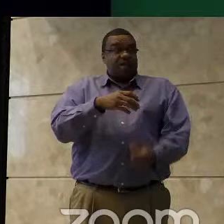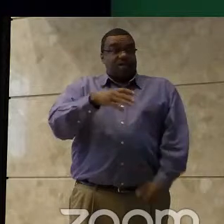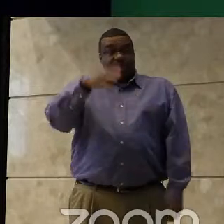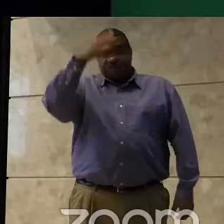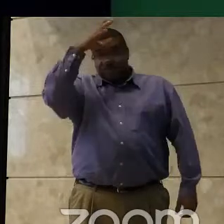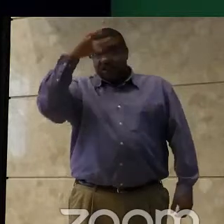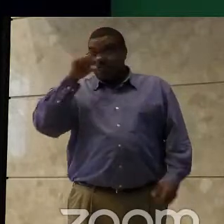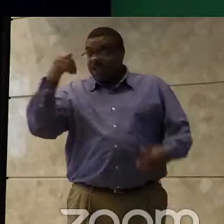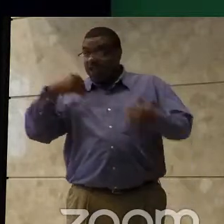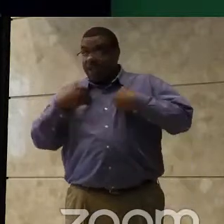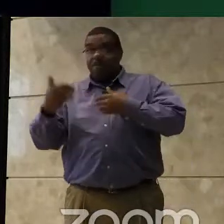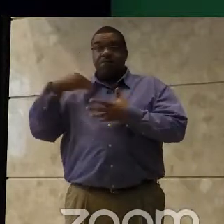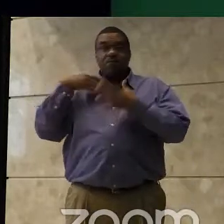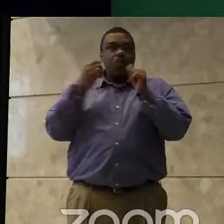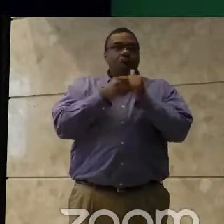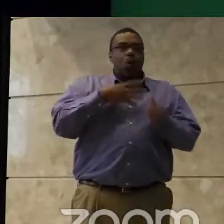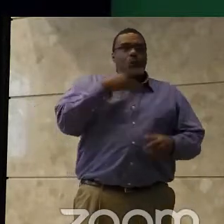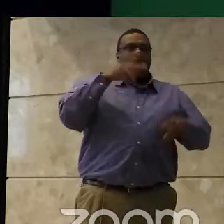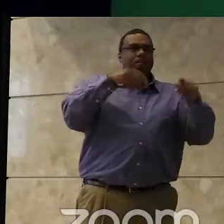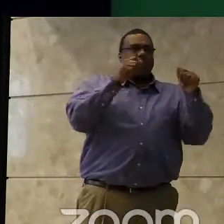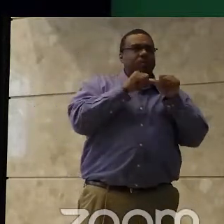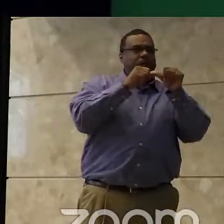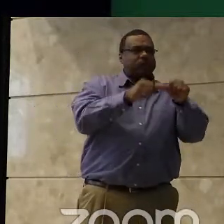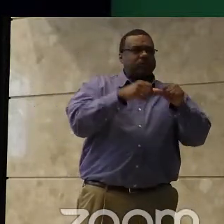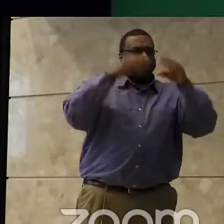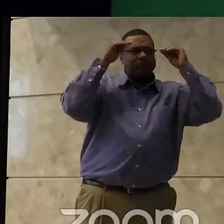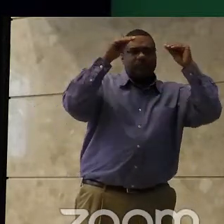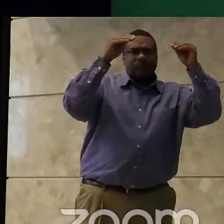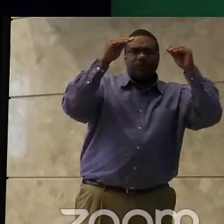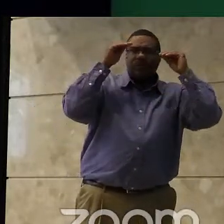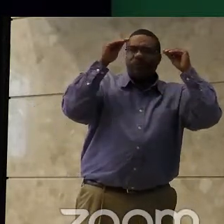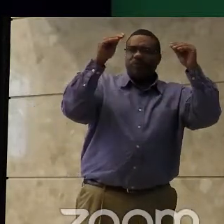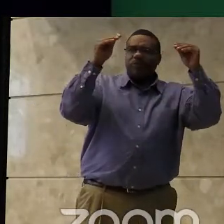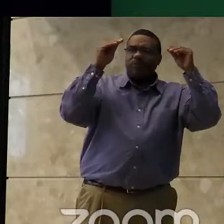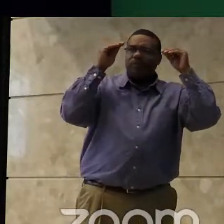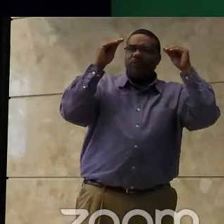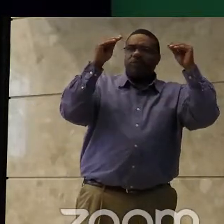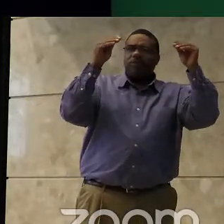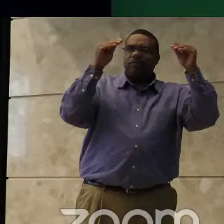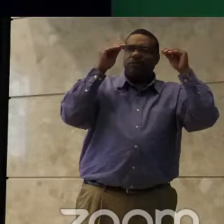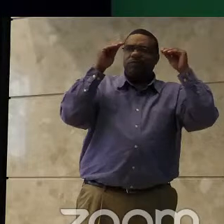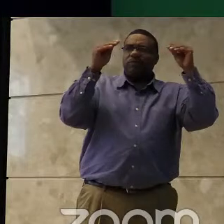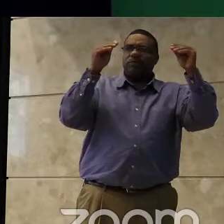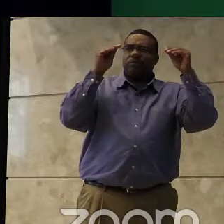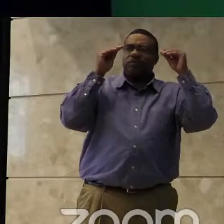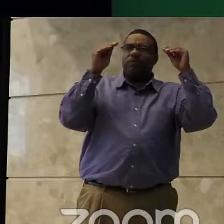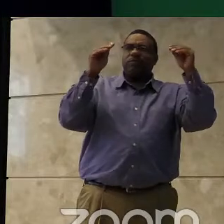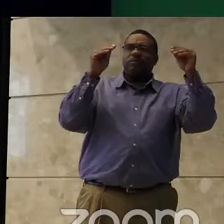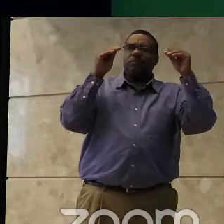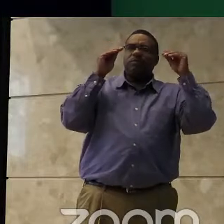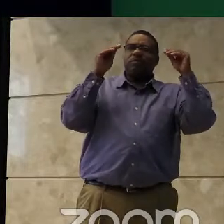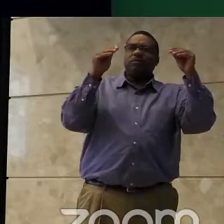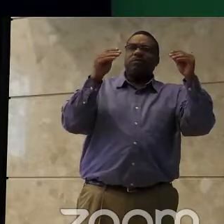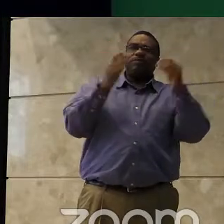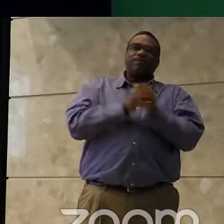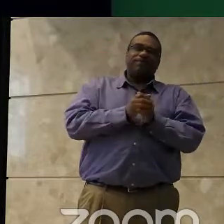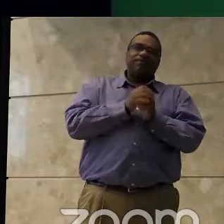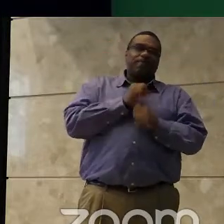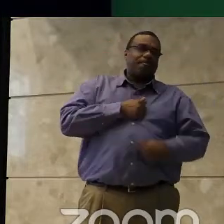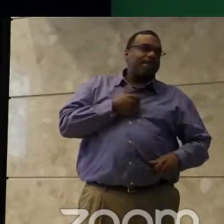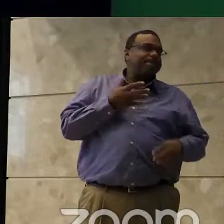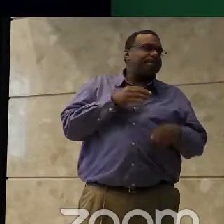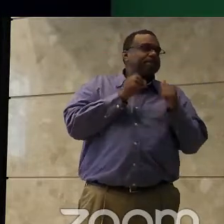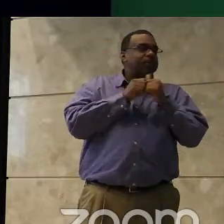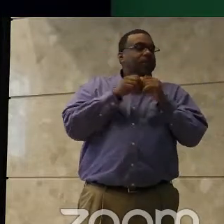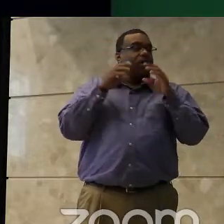And what keeps white people continuing to teach Ooh, sorry. to